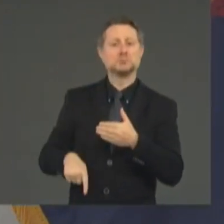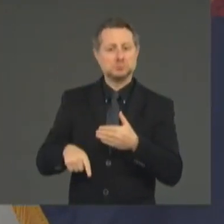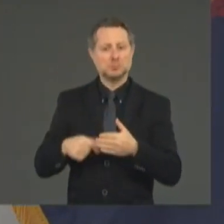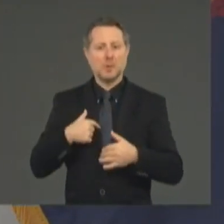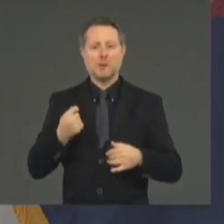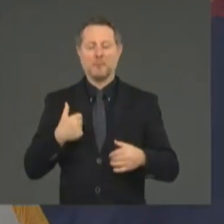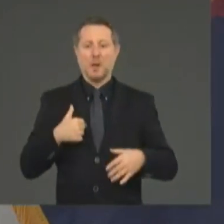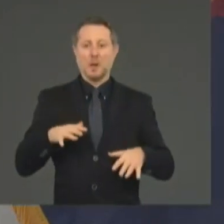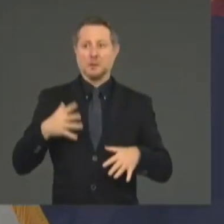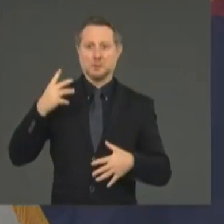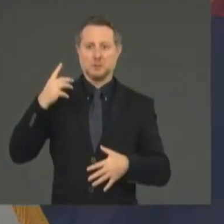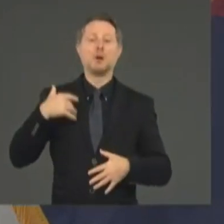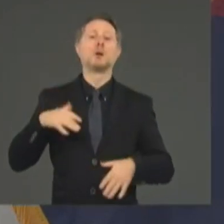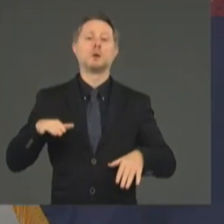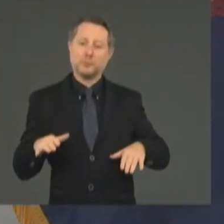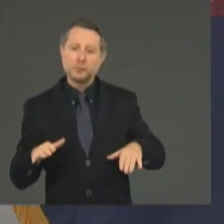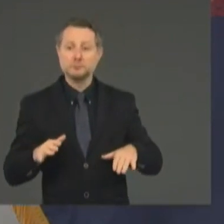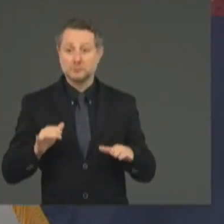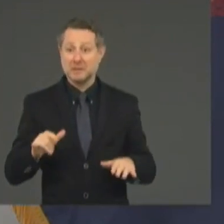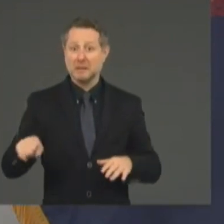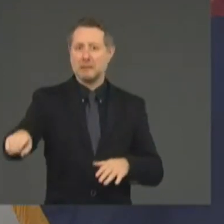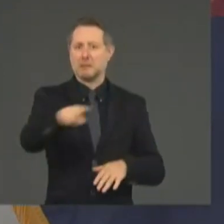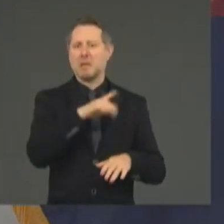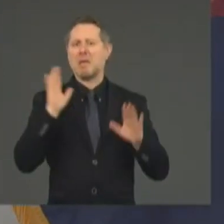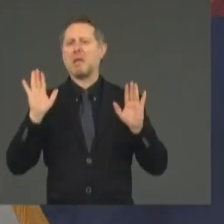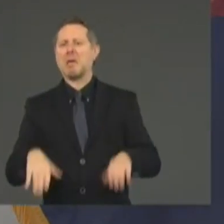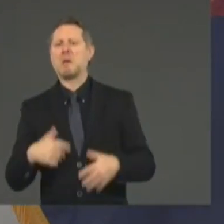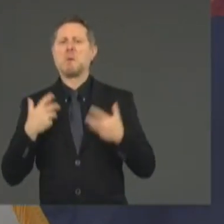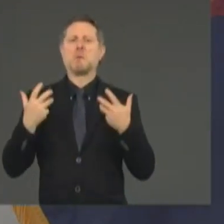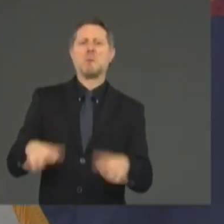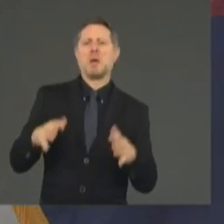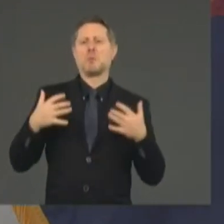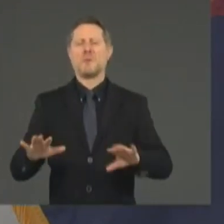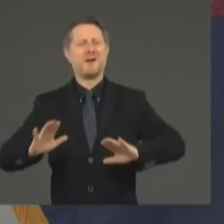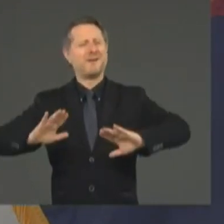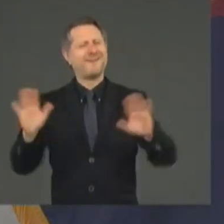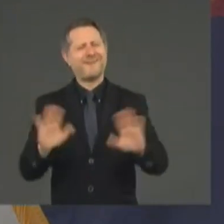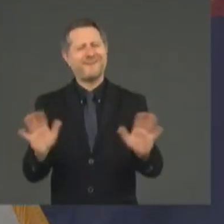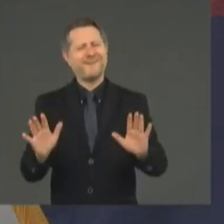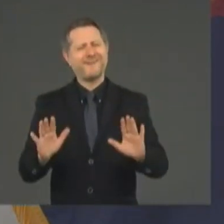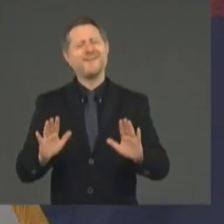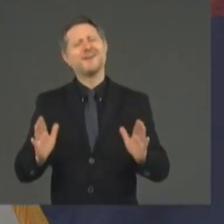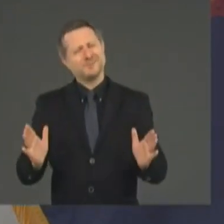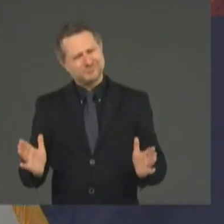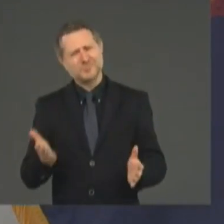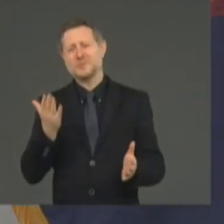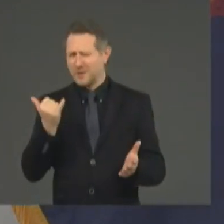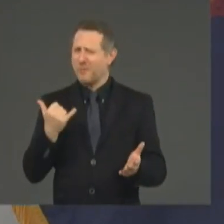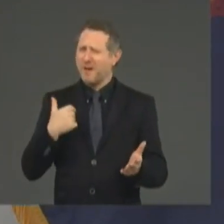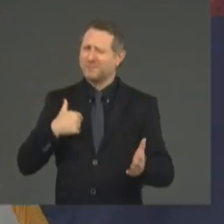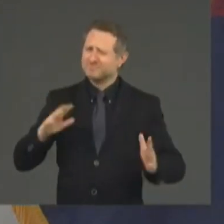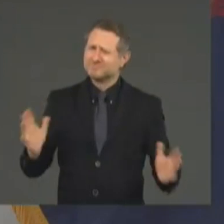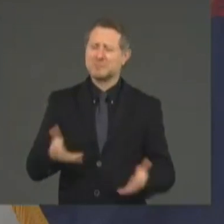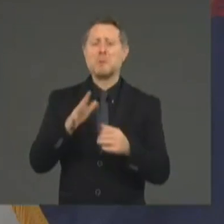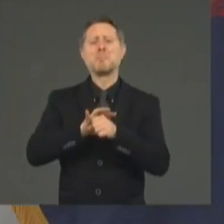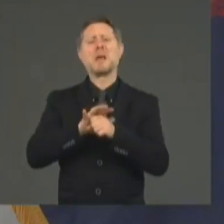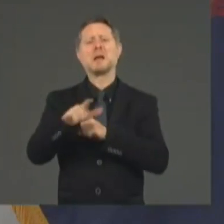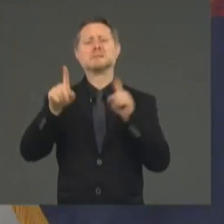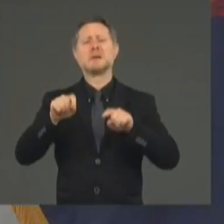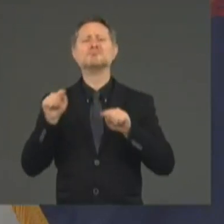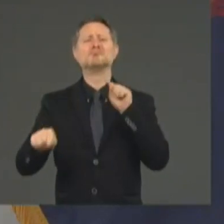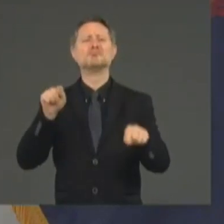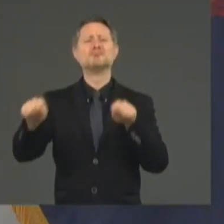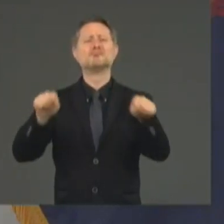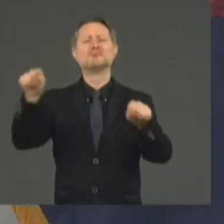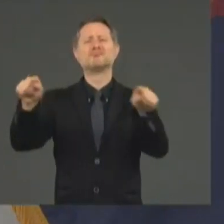no reason why people shouldn't be getting testing. We actually have now more testing capacity than we are using